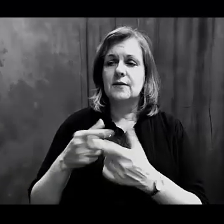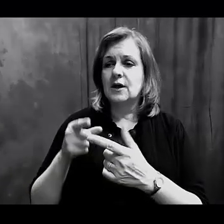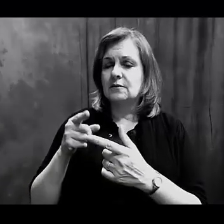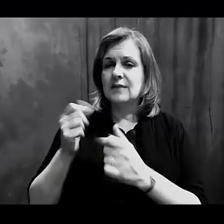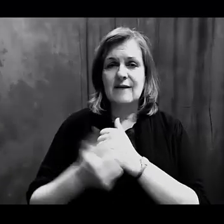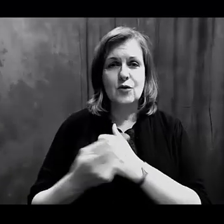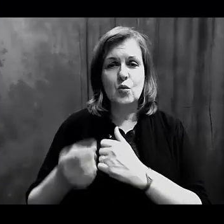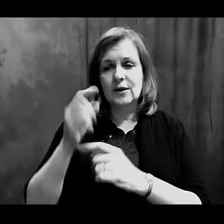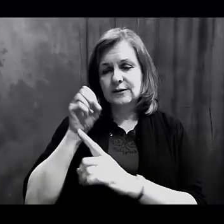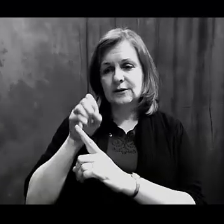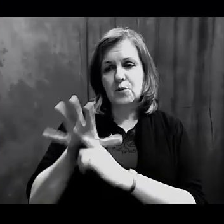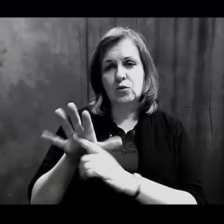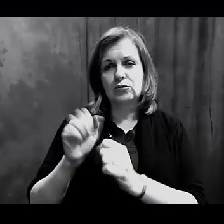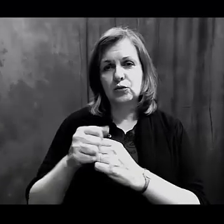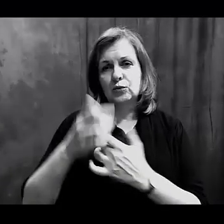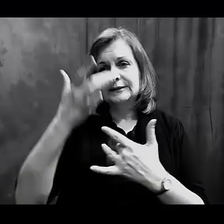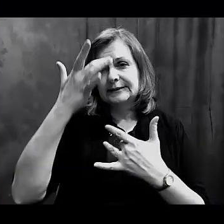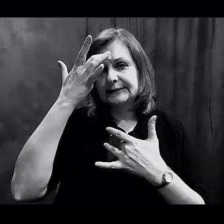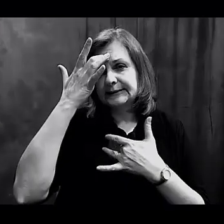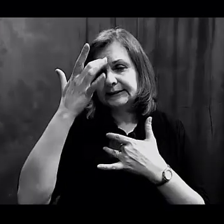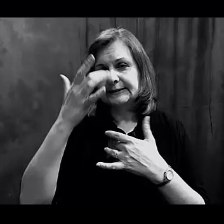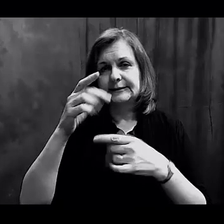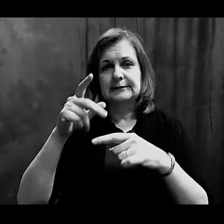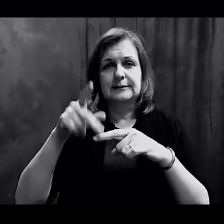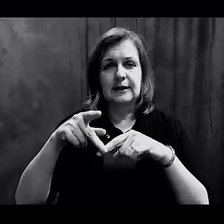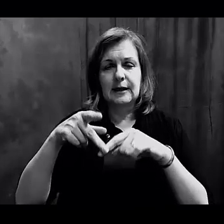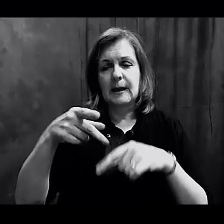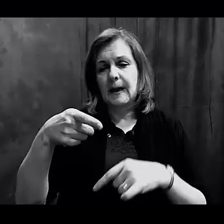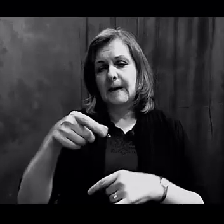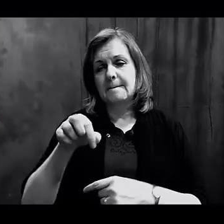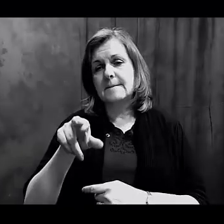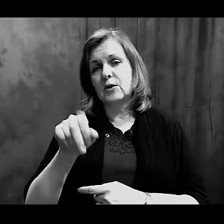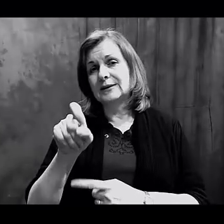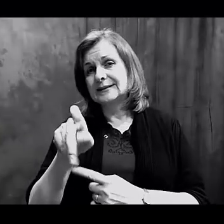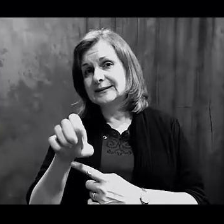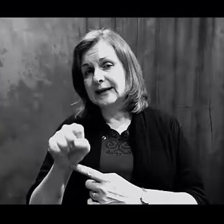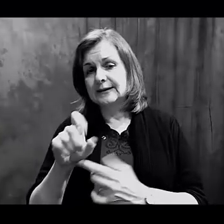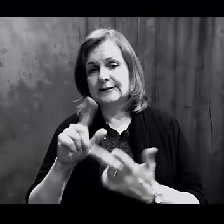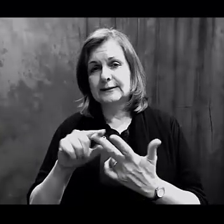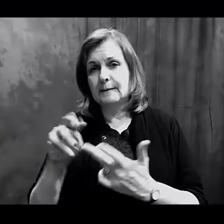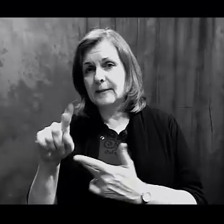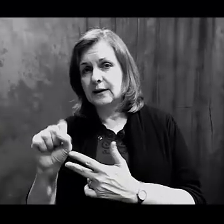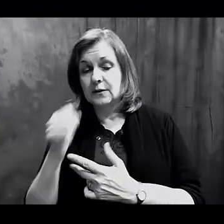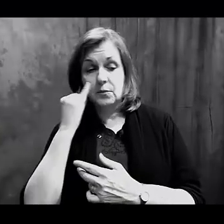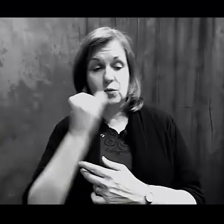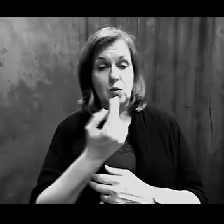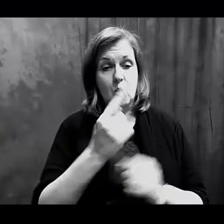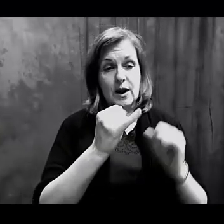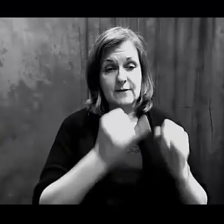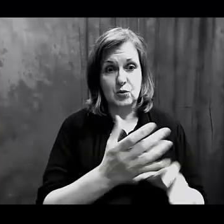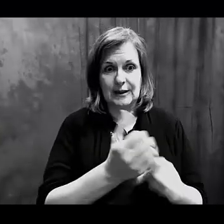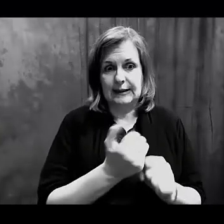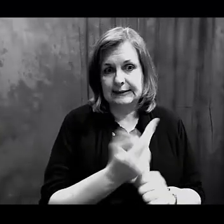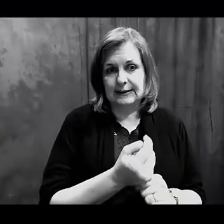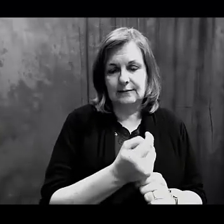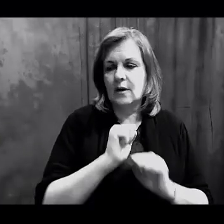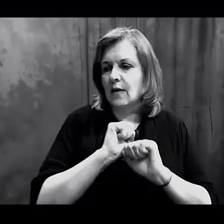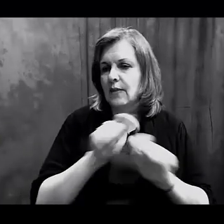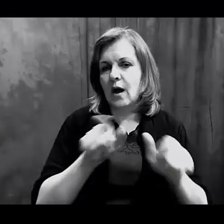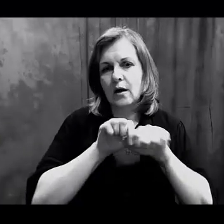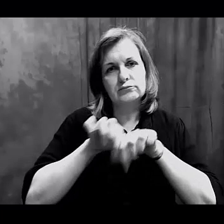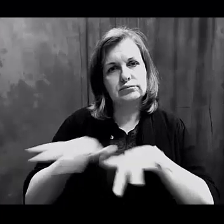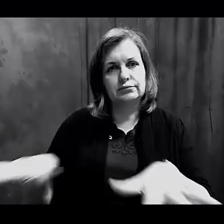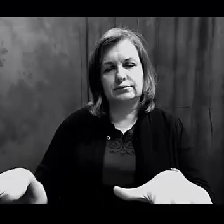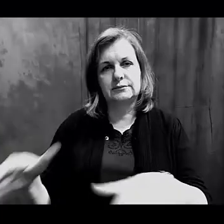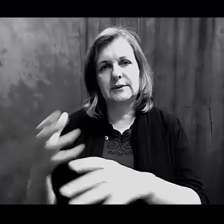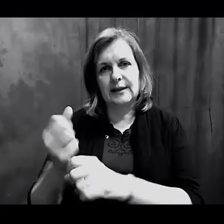kinds of diseases, parasites, mites, all kinds of things, right? And if one has it, they all have